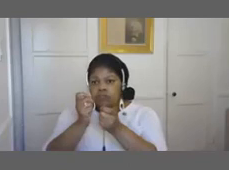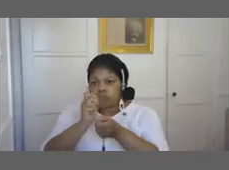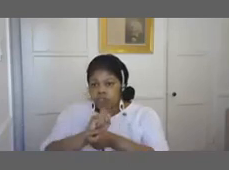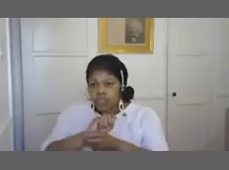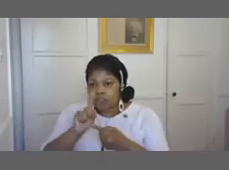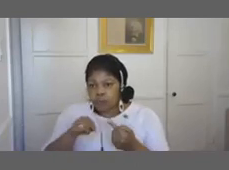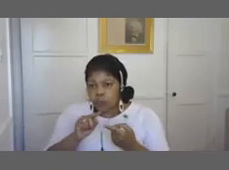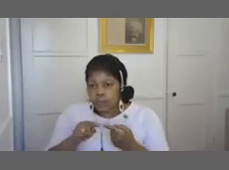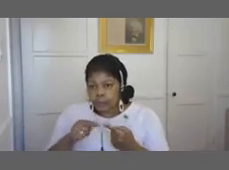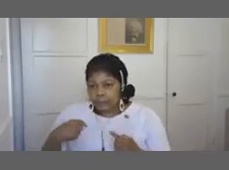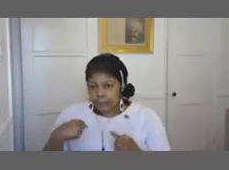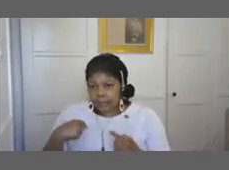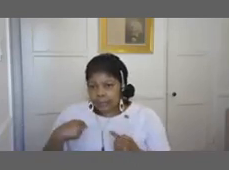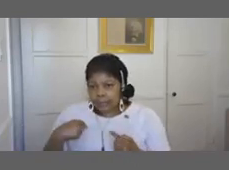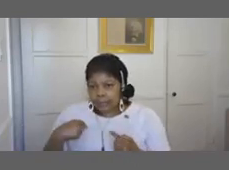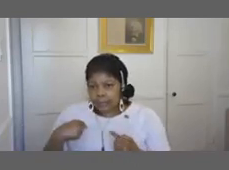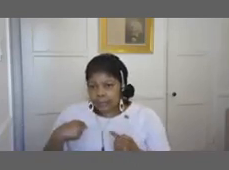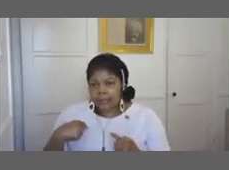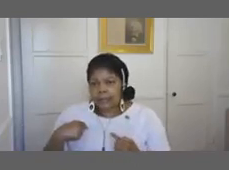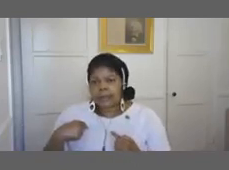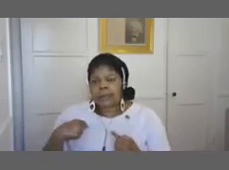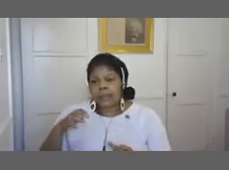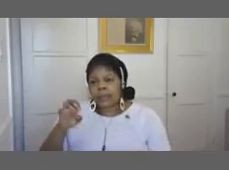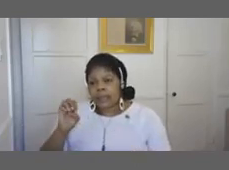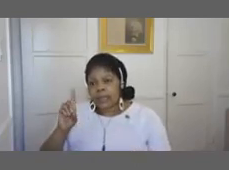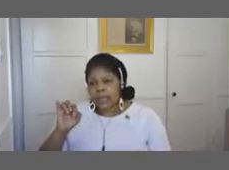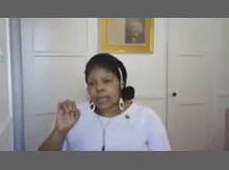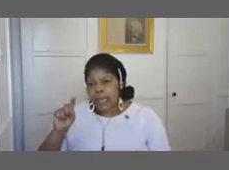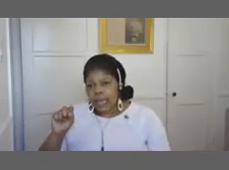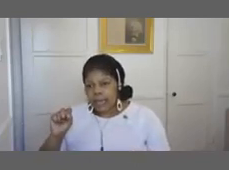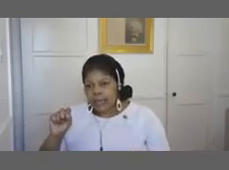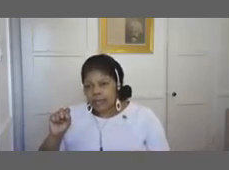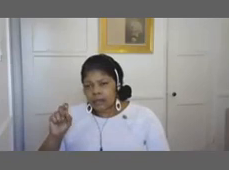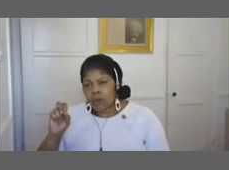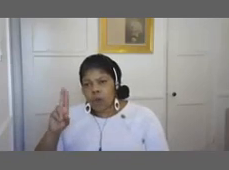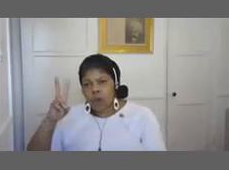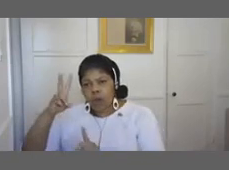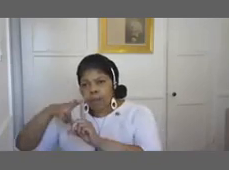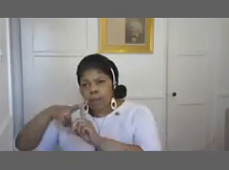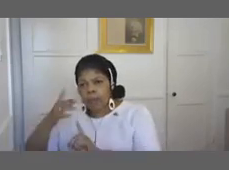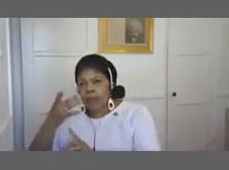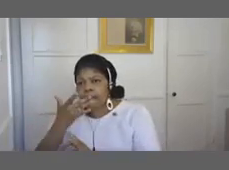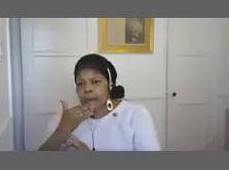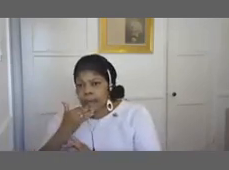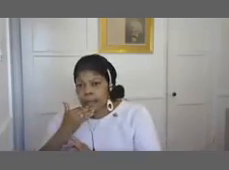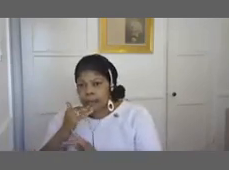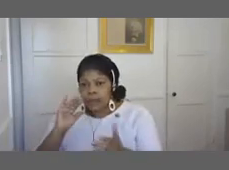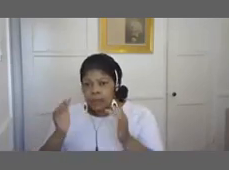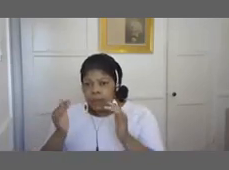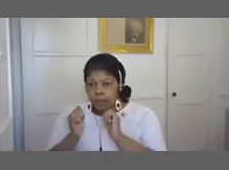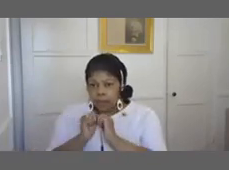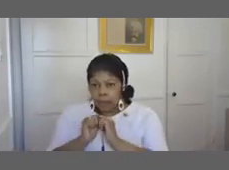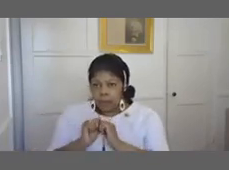deliberately edit it or apply the color. But in the case of the global colors, even if they are